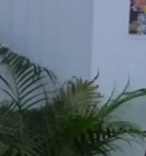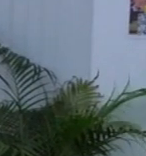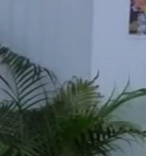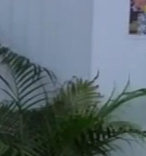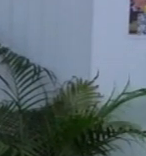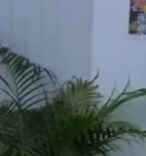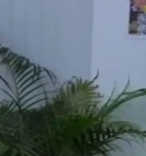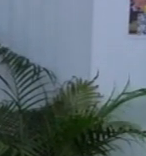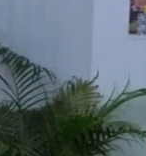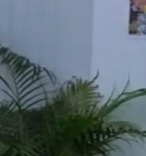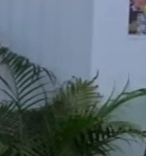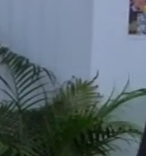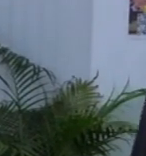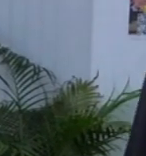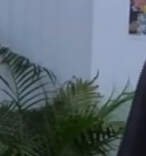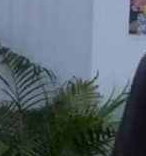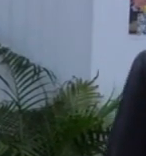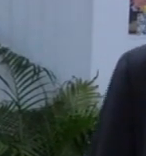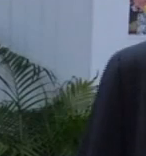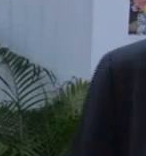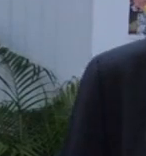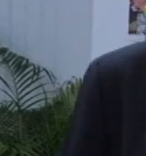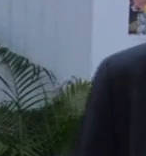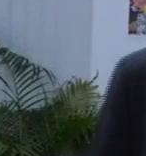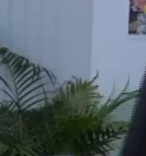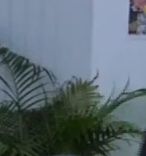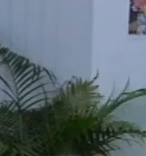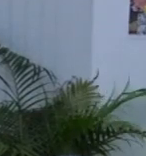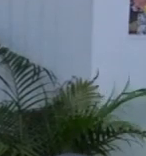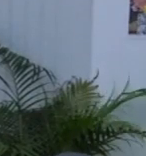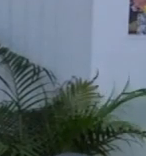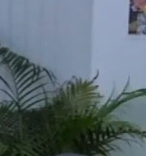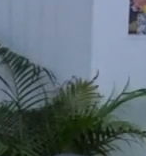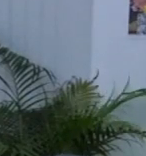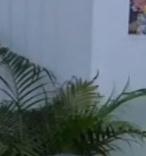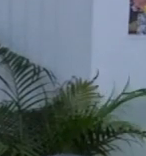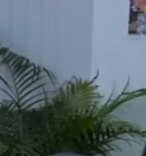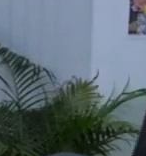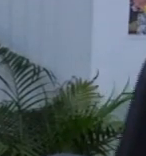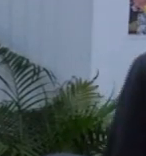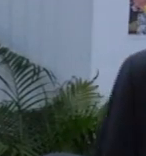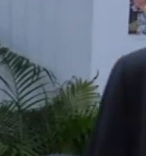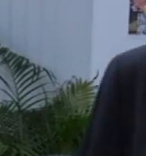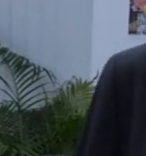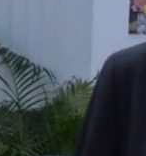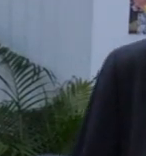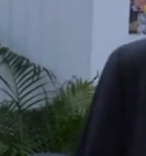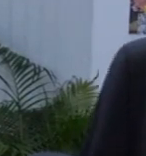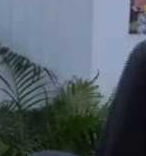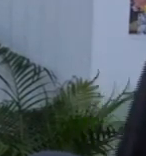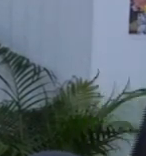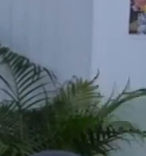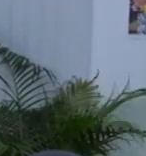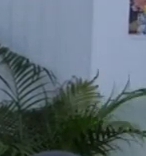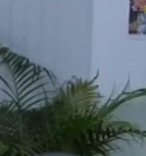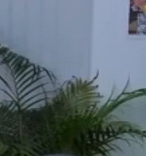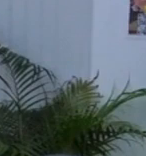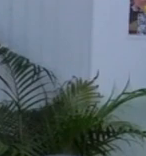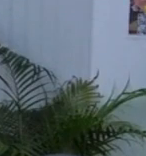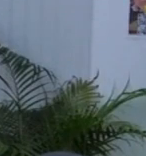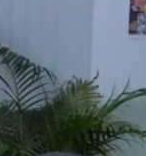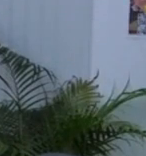resolved. So we again sent our ministry official team to see what the new issue was. So far we